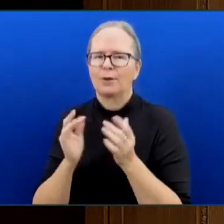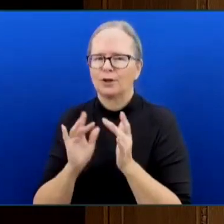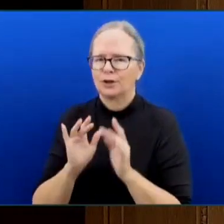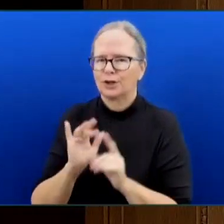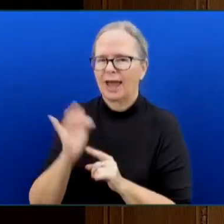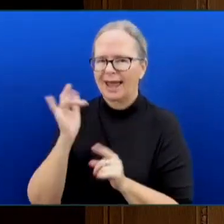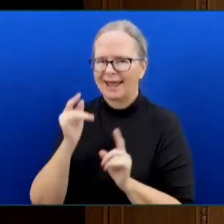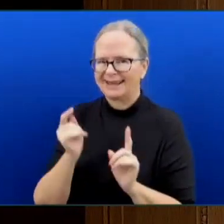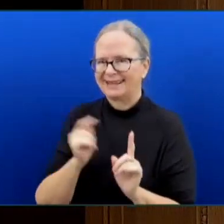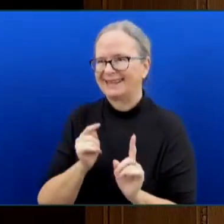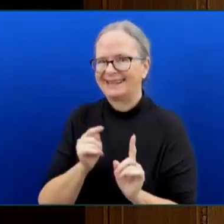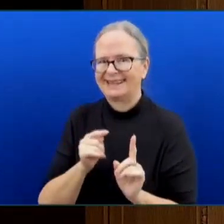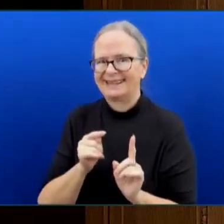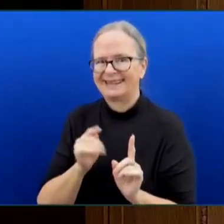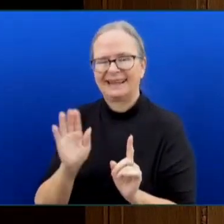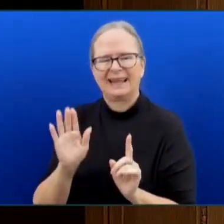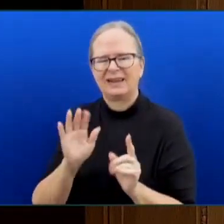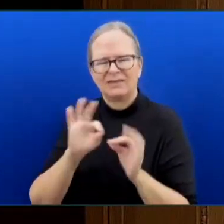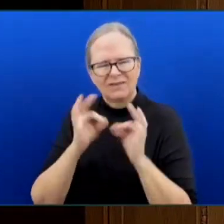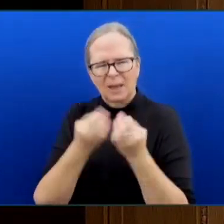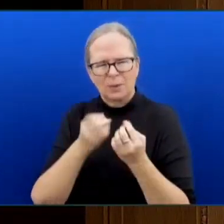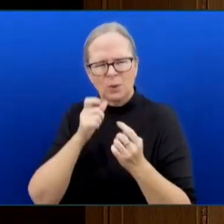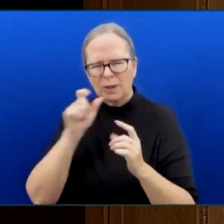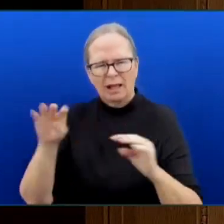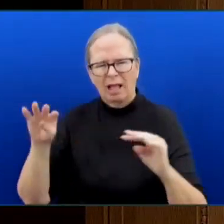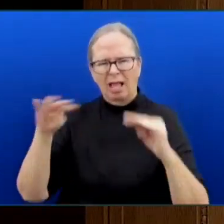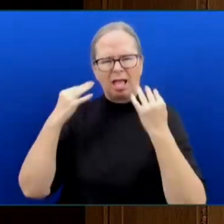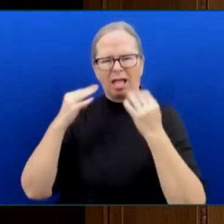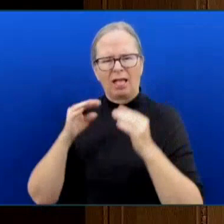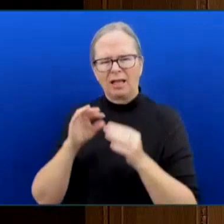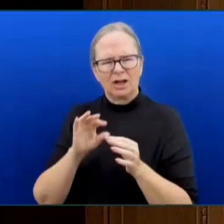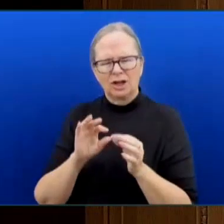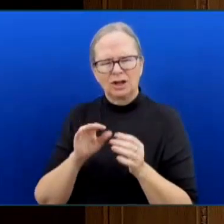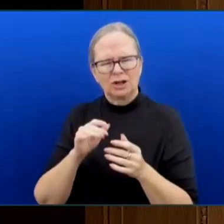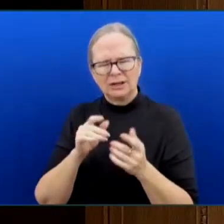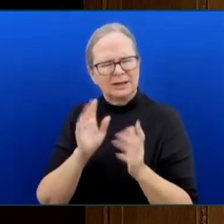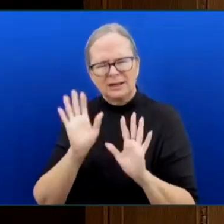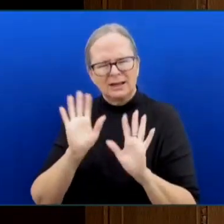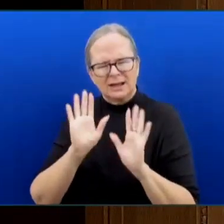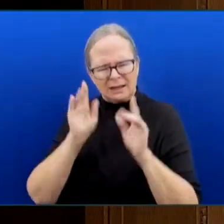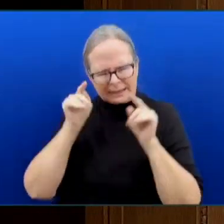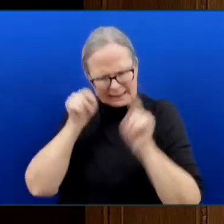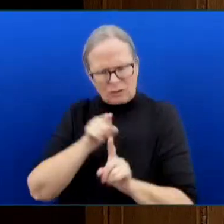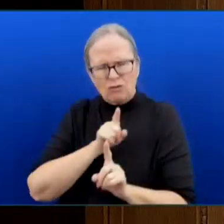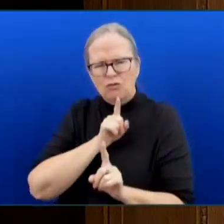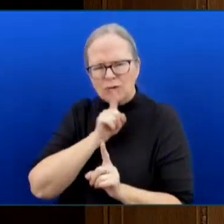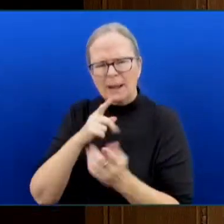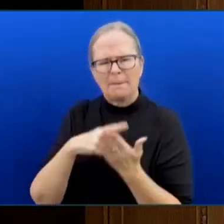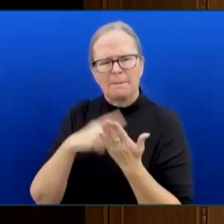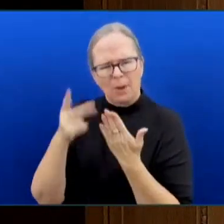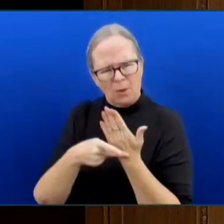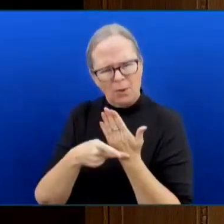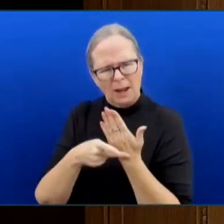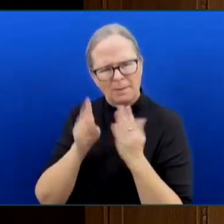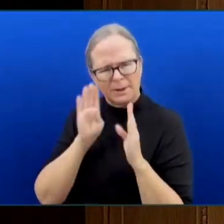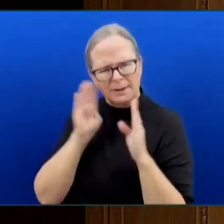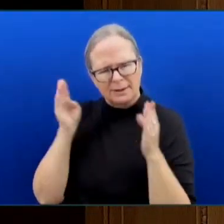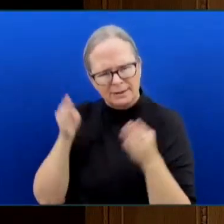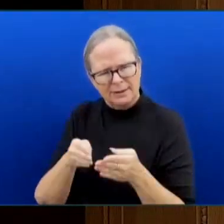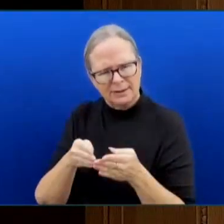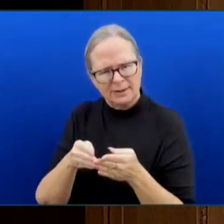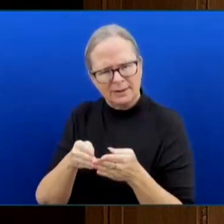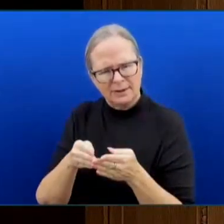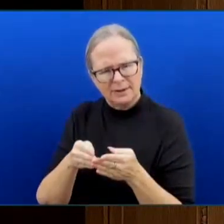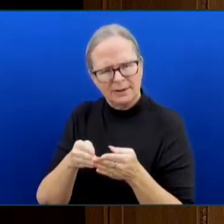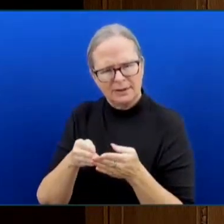big and shiny. In her memo, the Minister proposes an order in Council to gain, quote,